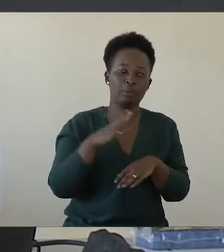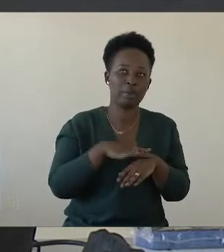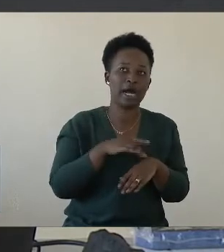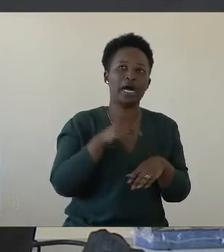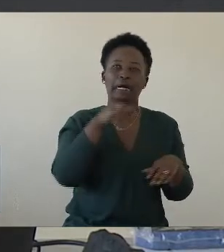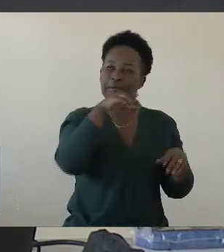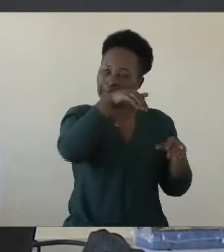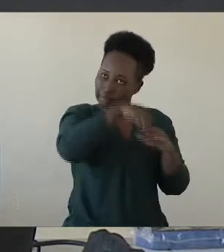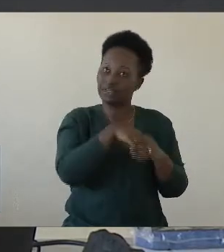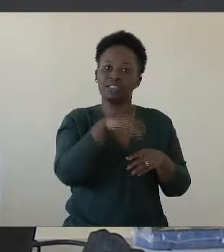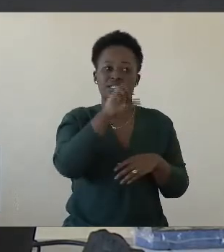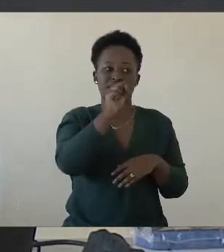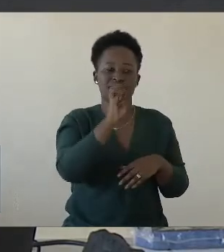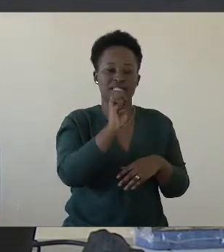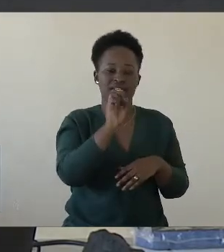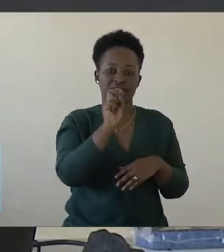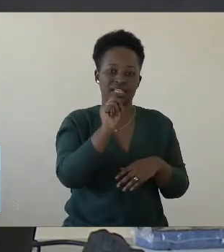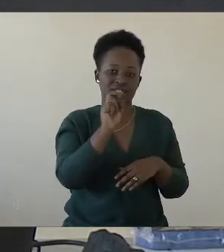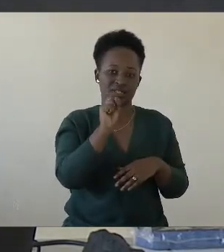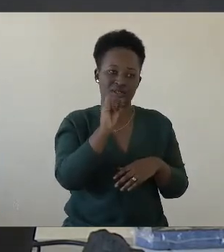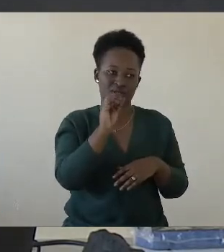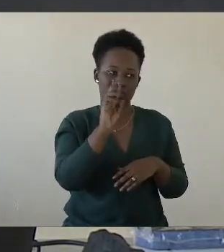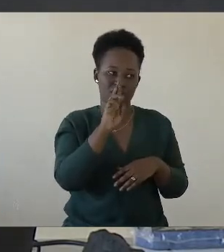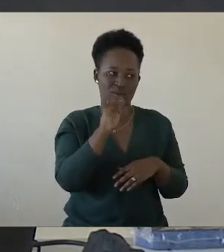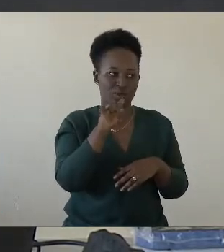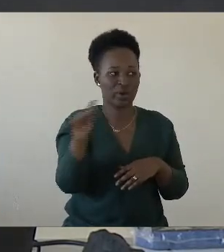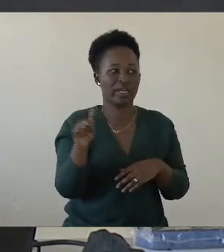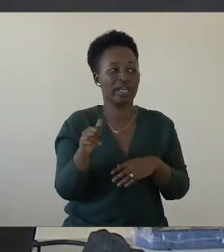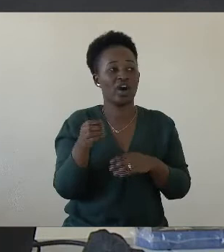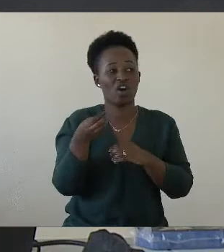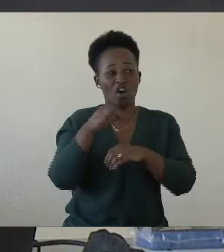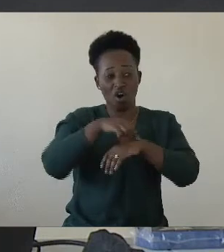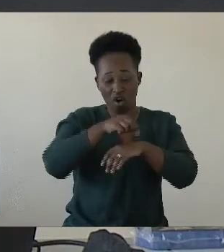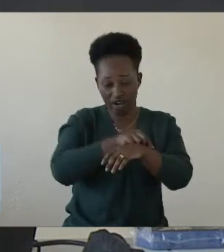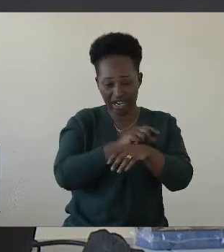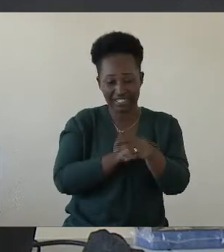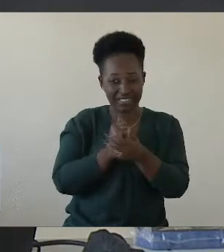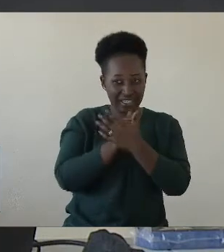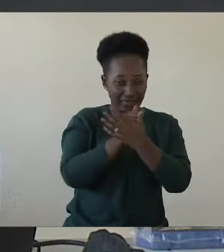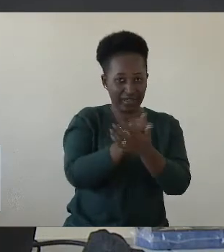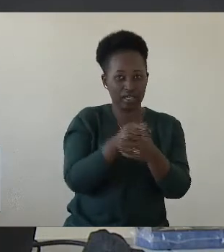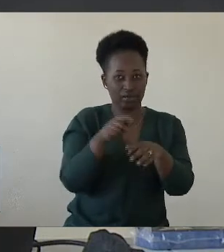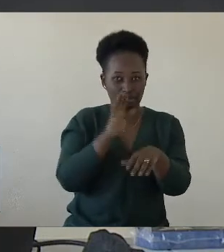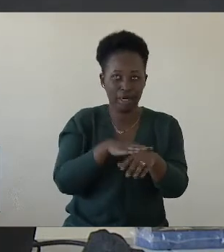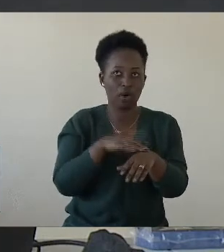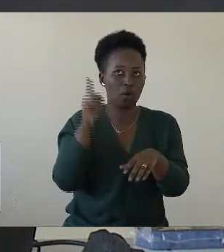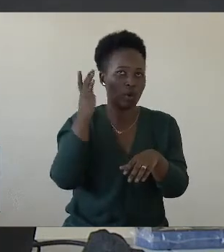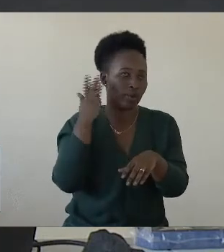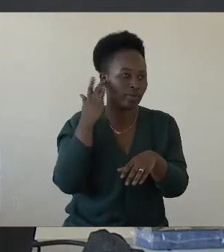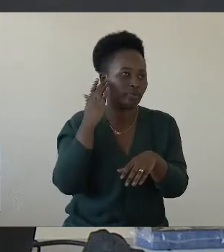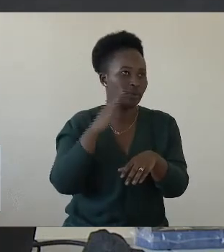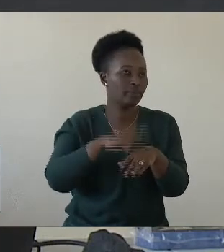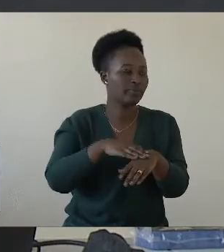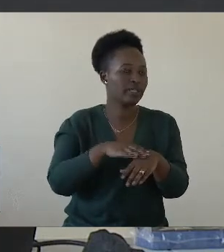organs which transmit the nerve impulses from the receptor organ to the brain, and the brain is able to interpret what